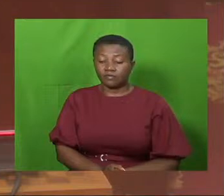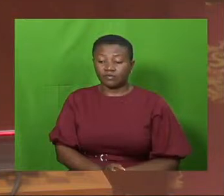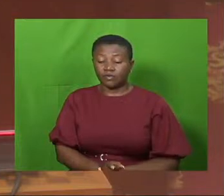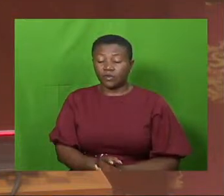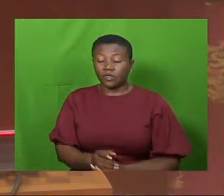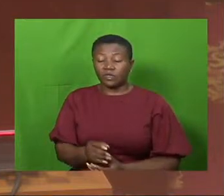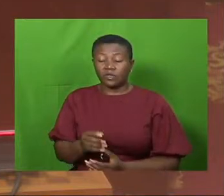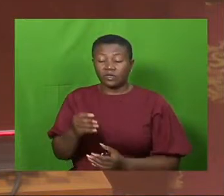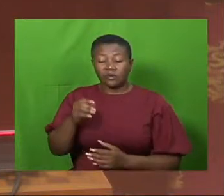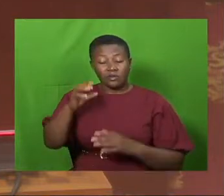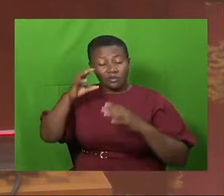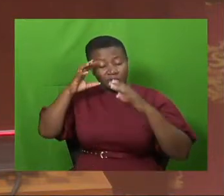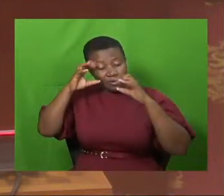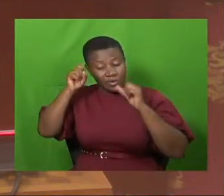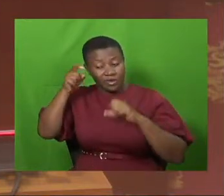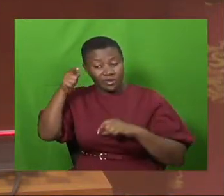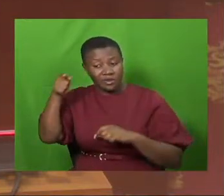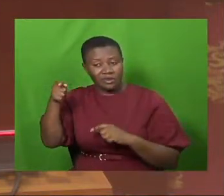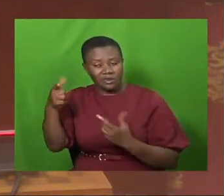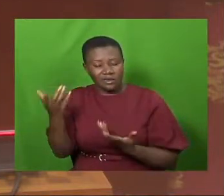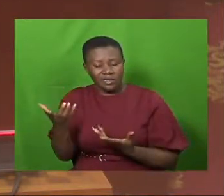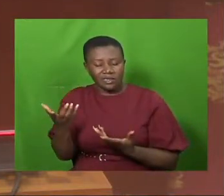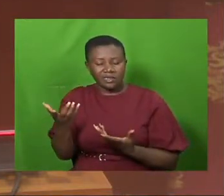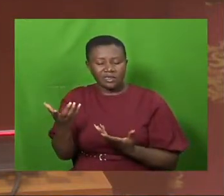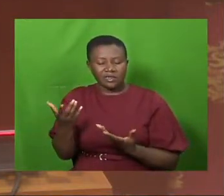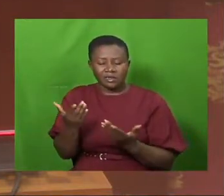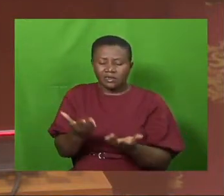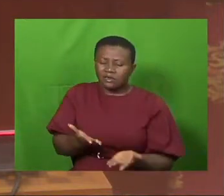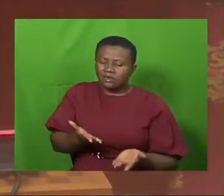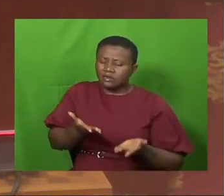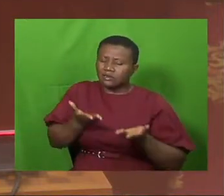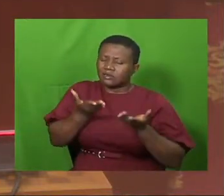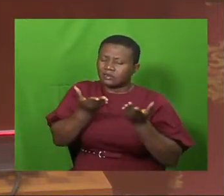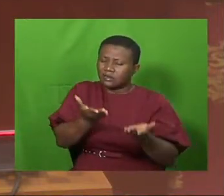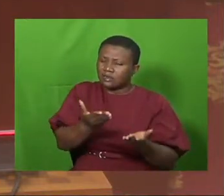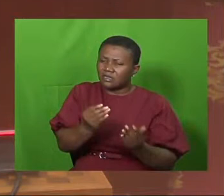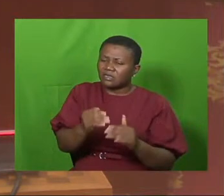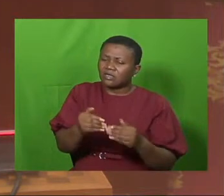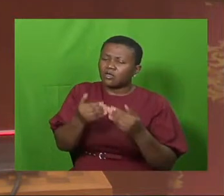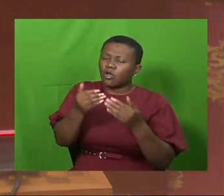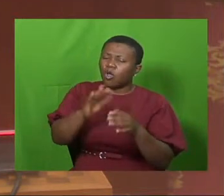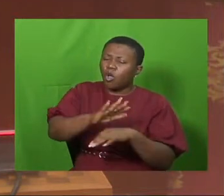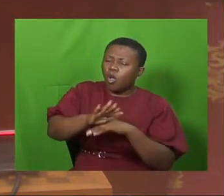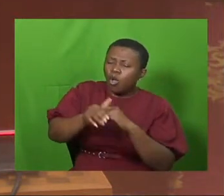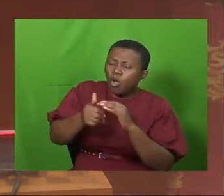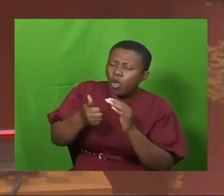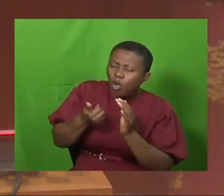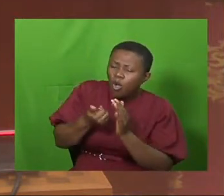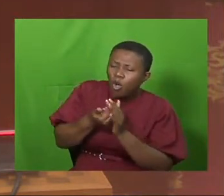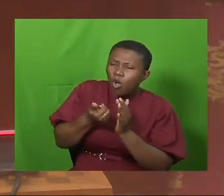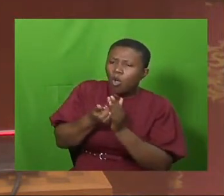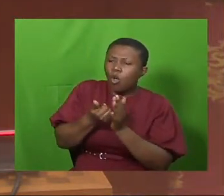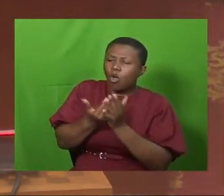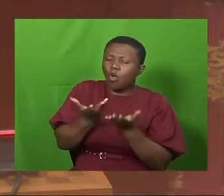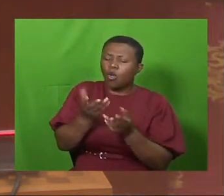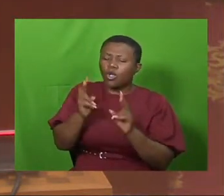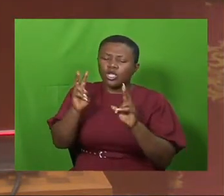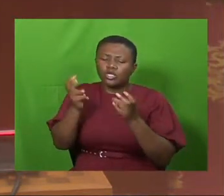so, but by coming out with all the facts regarding the state of the economy as he met